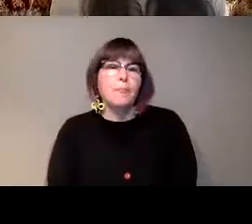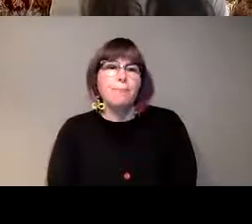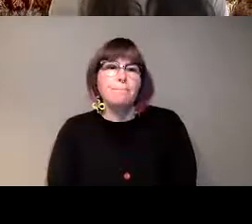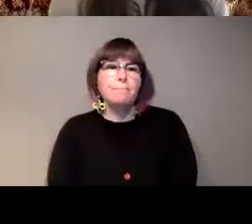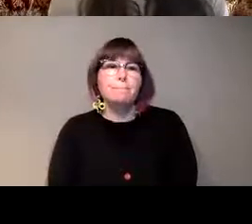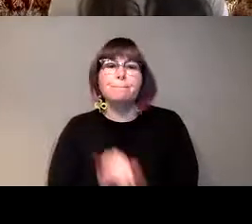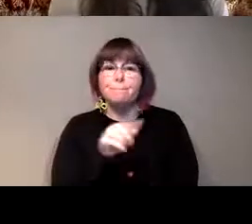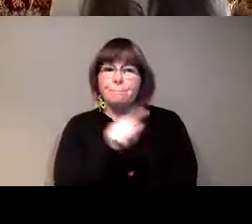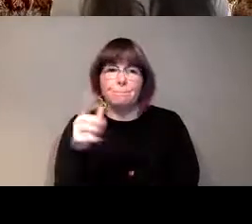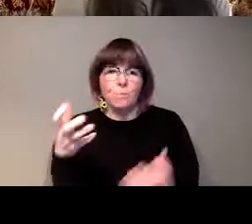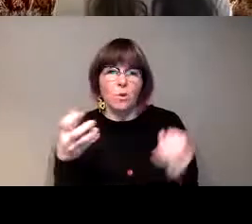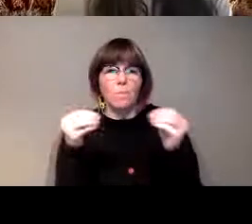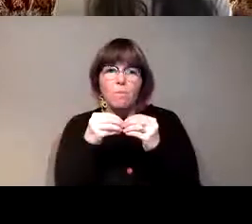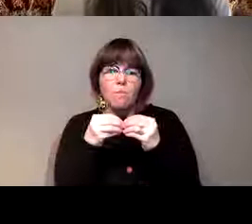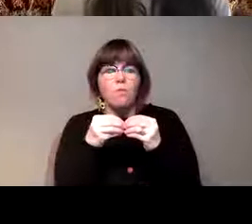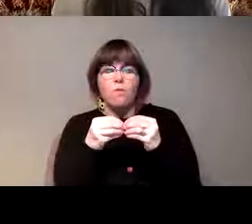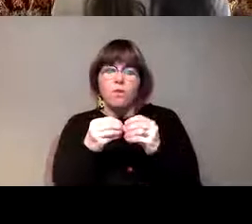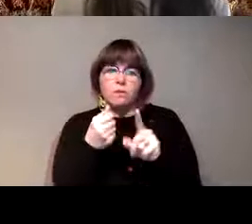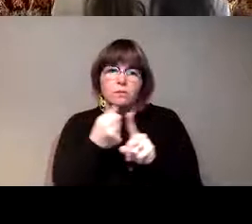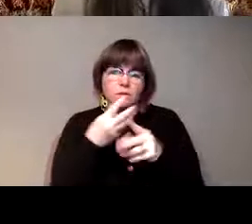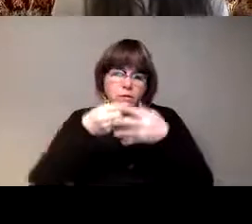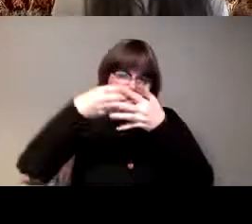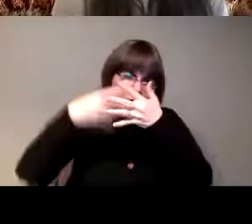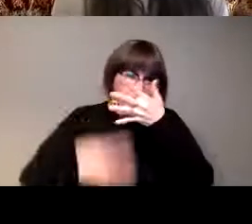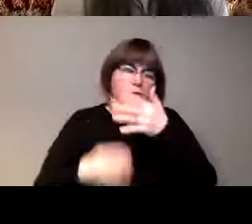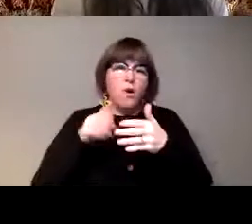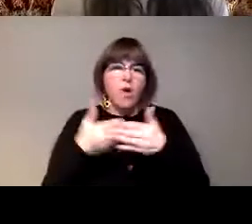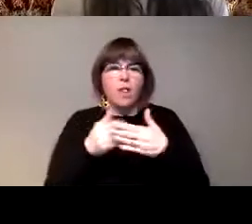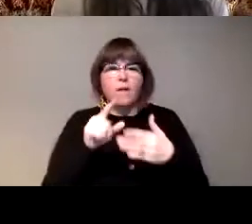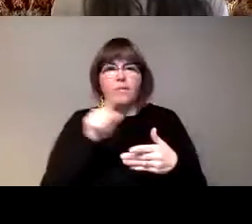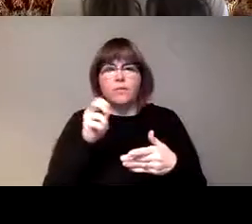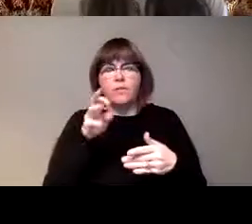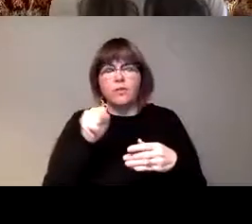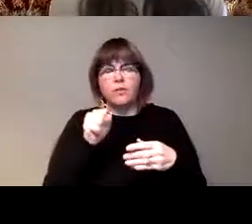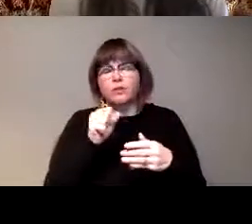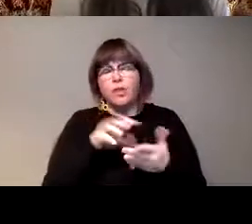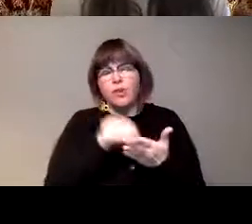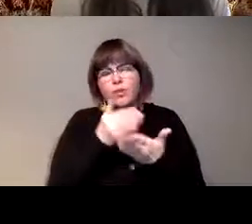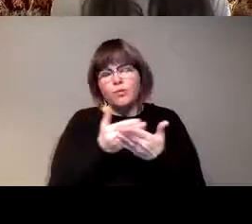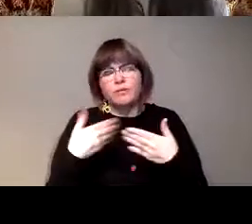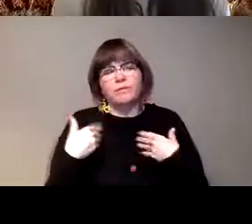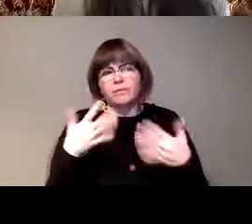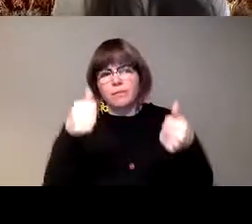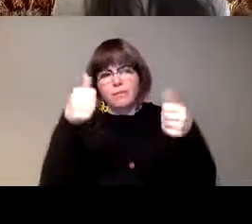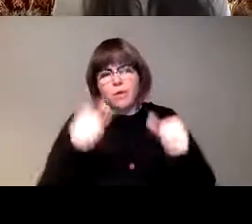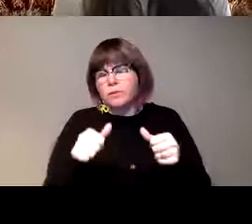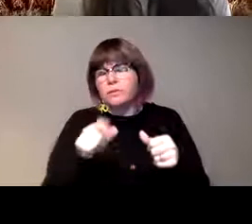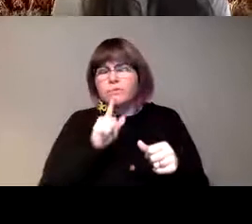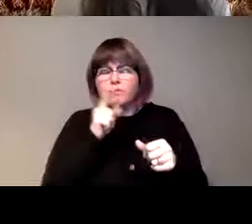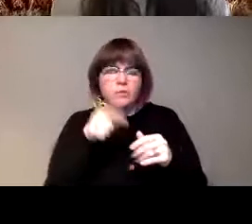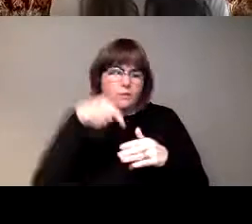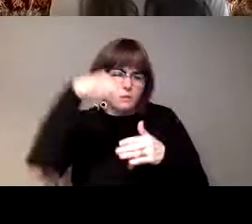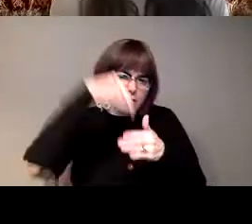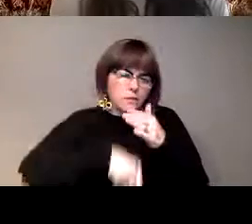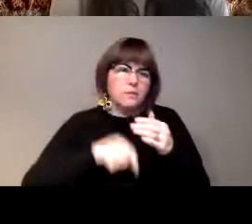If you want a more extensive list of all of our Zooniverse learning resources, we posted a very in-depth blog